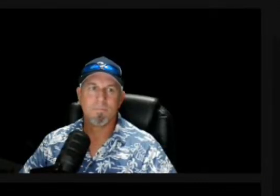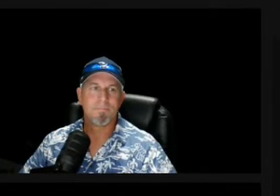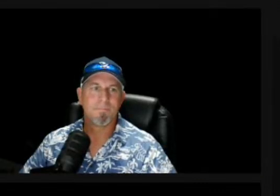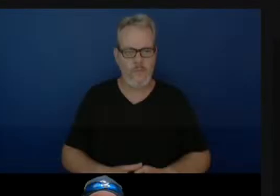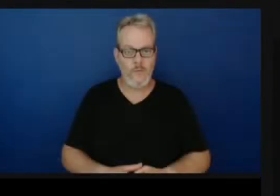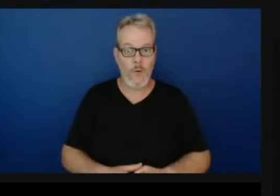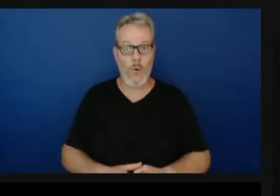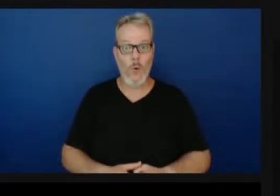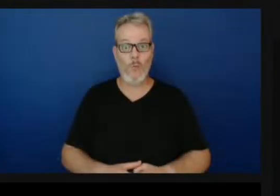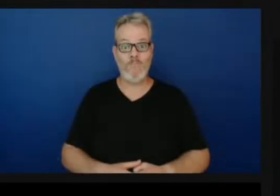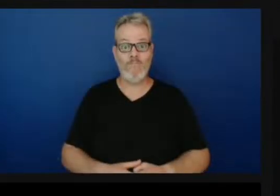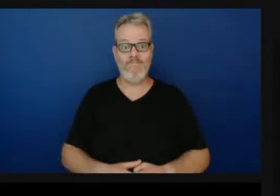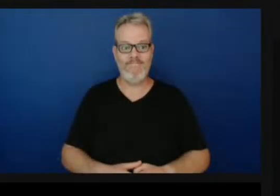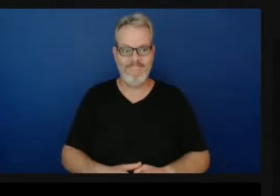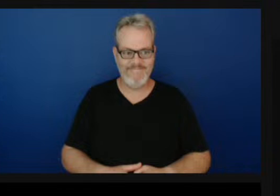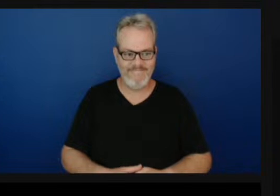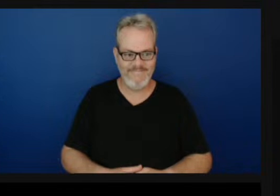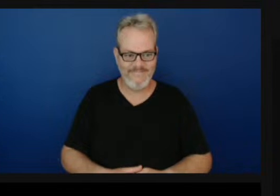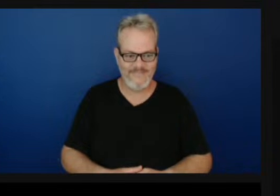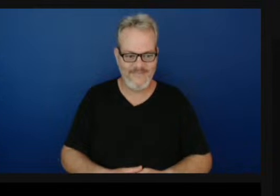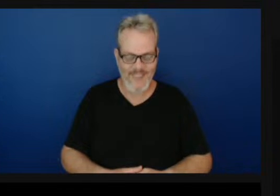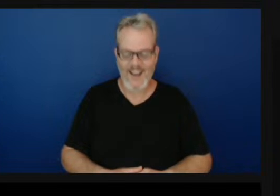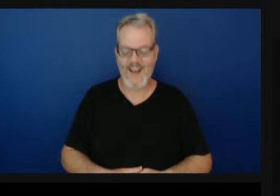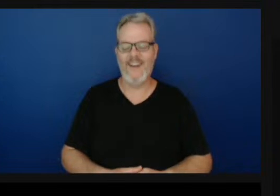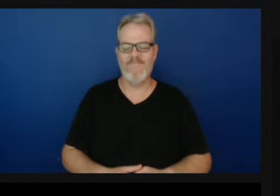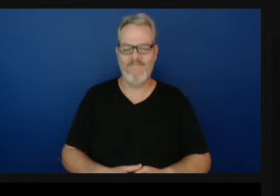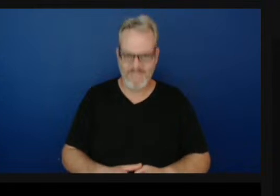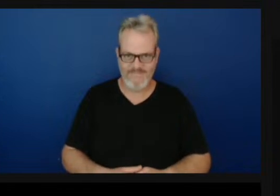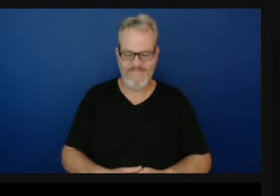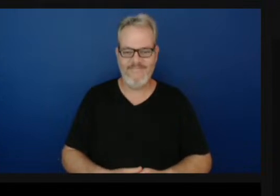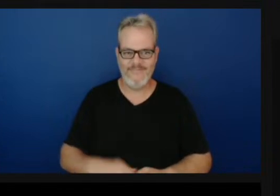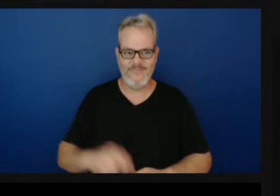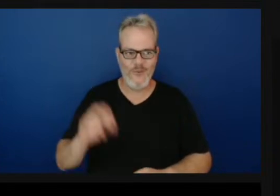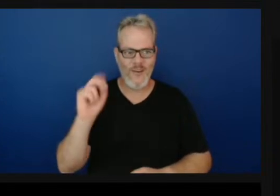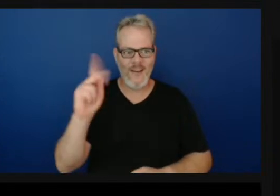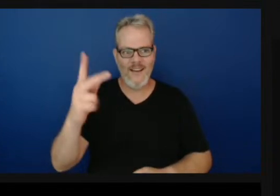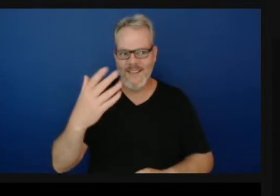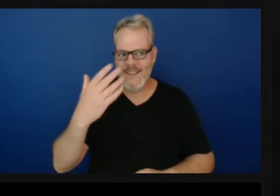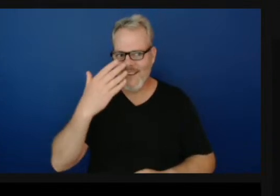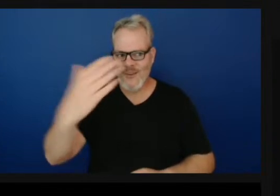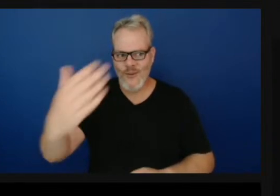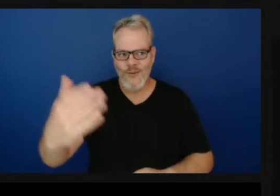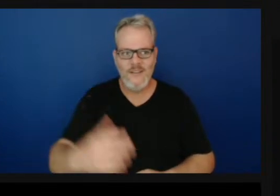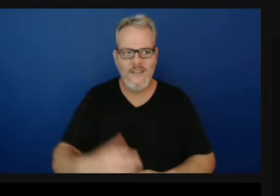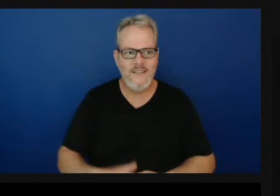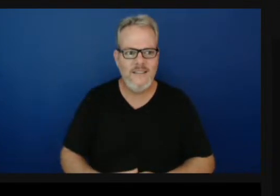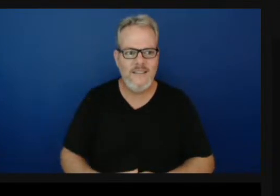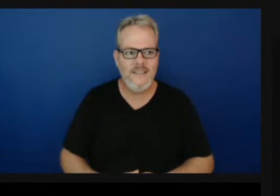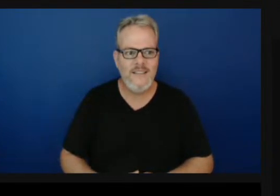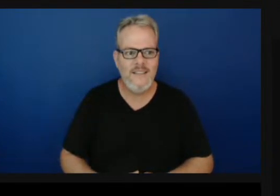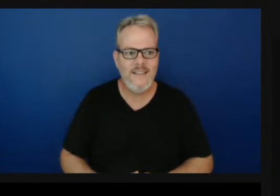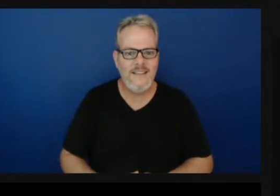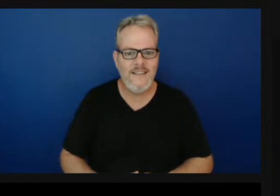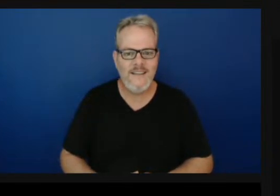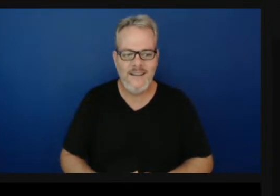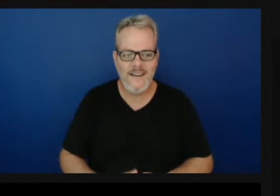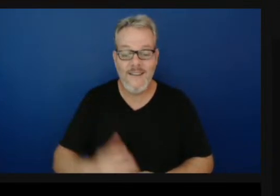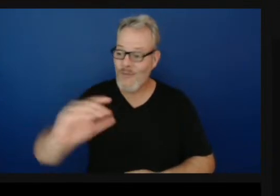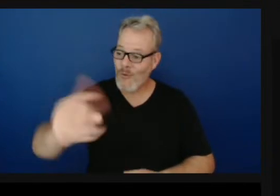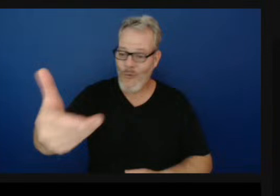Oh. There we go. Thank you. Well, welcome